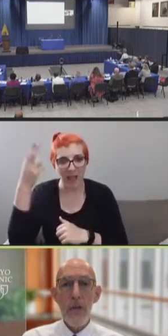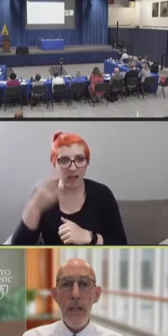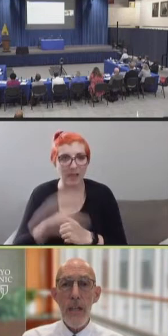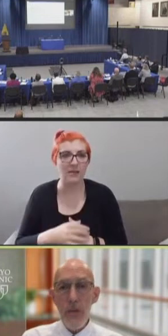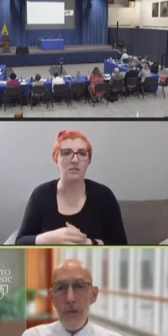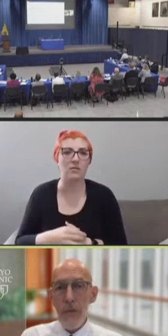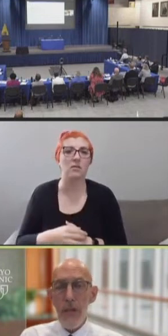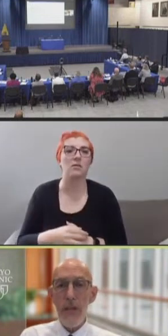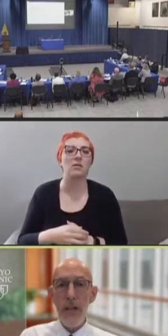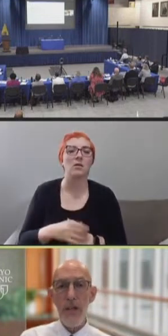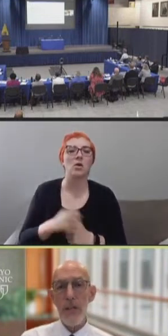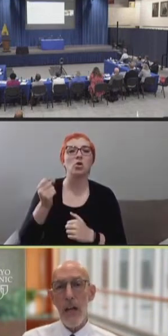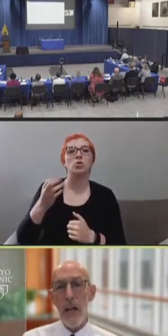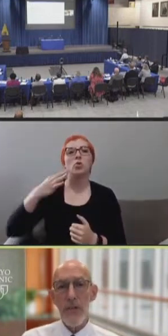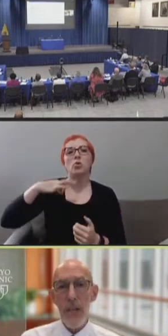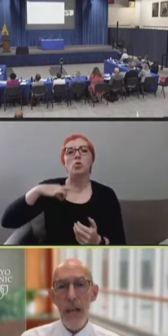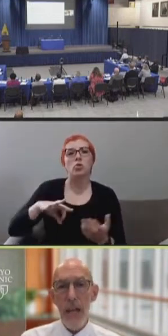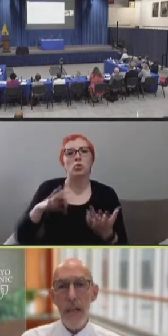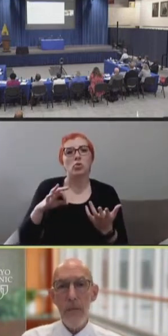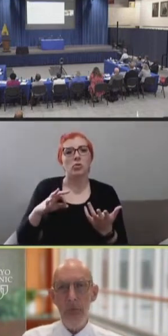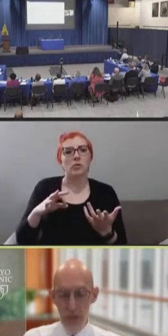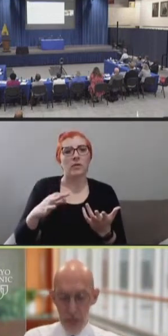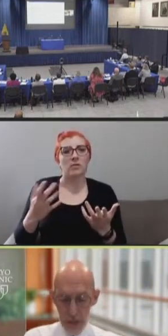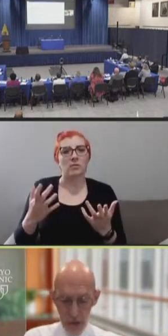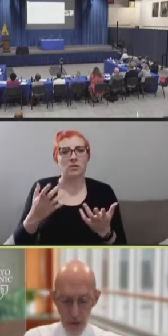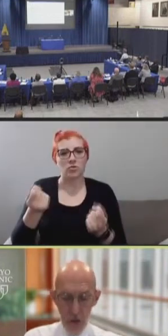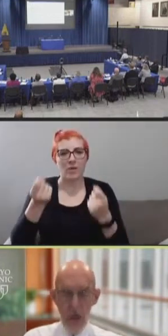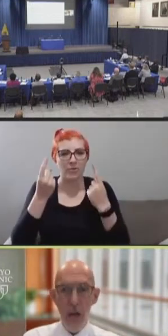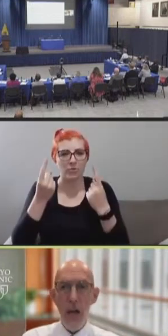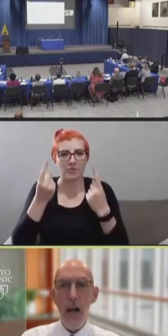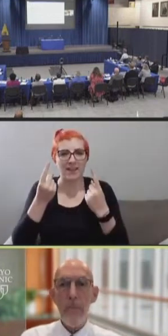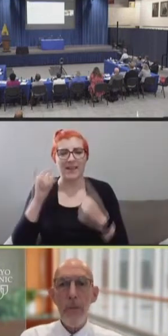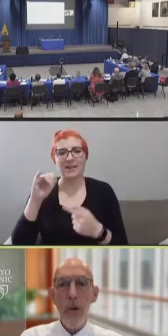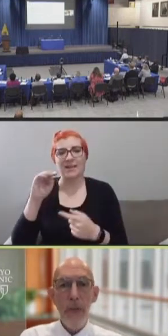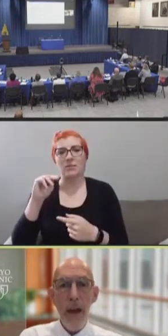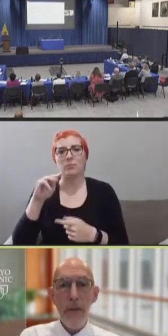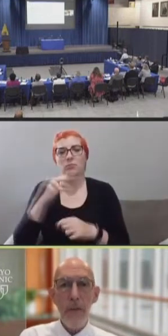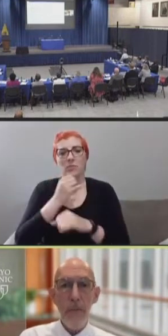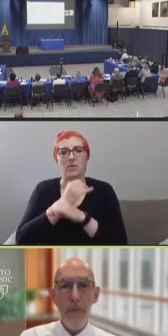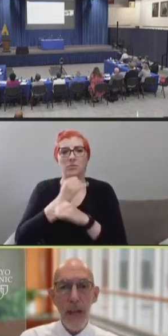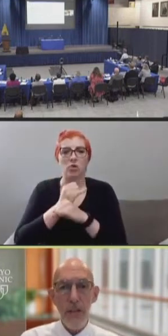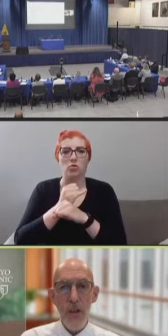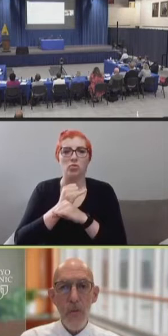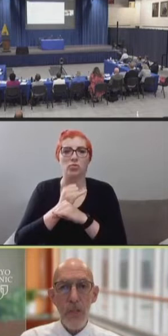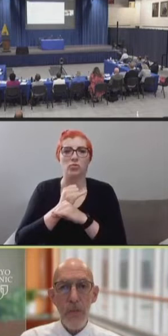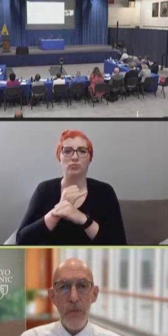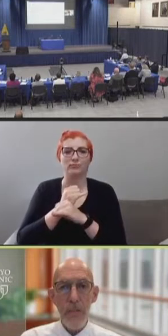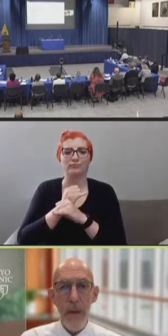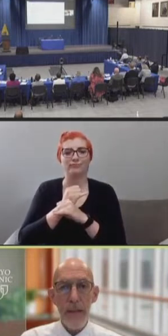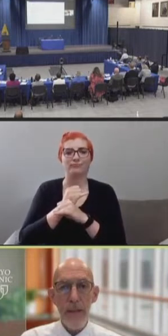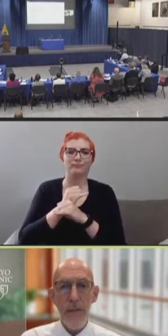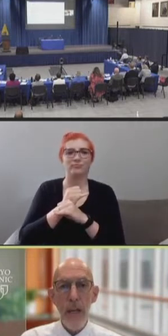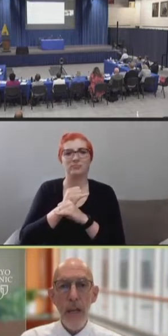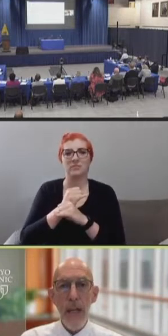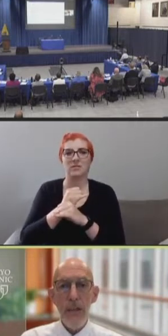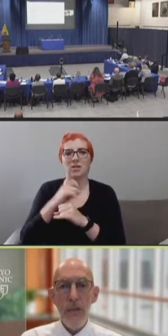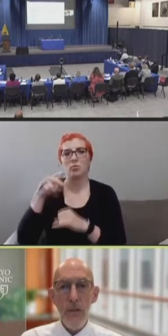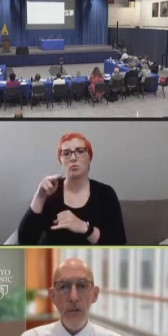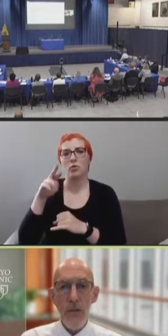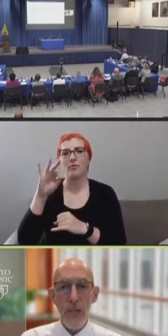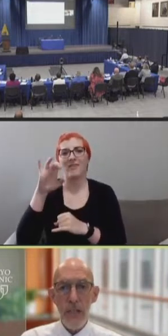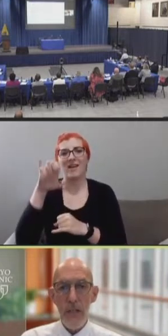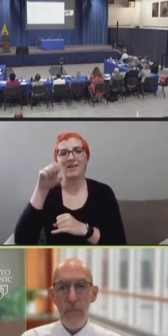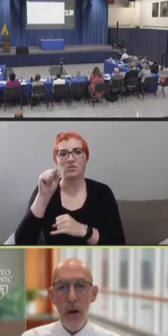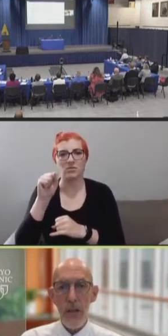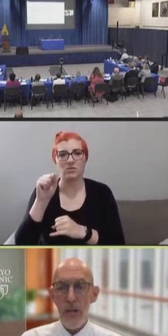So the usefulness here is to understand immune signature profiles from a vaccinomics perspective and